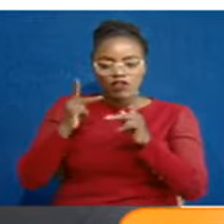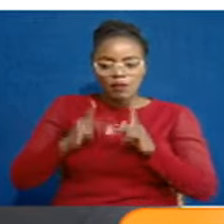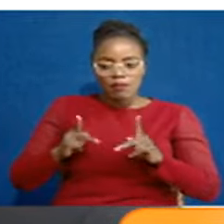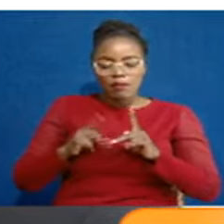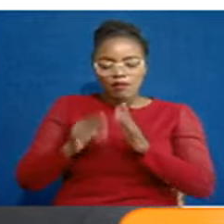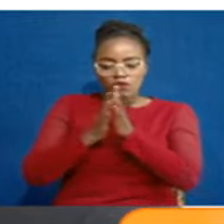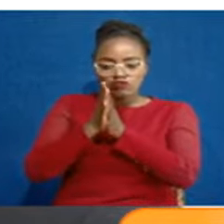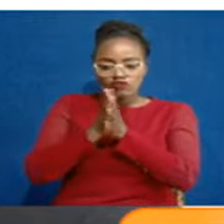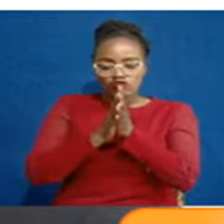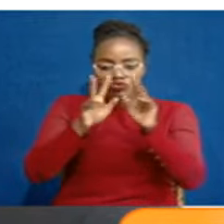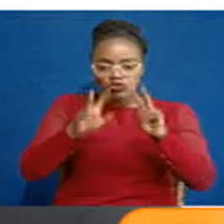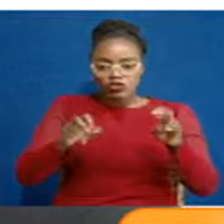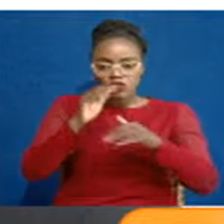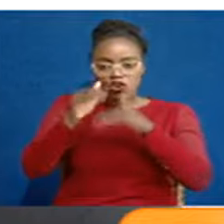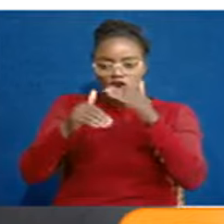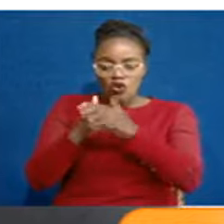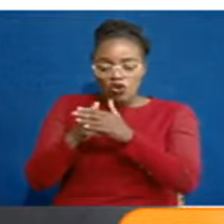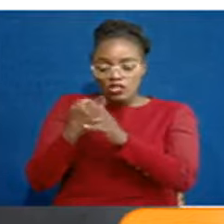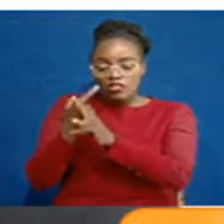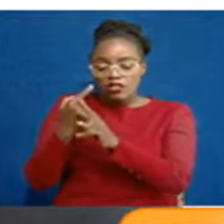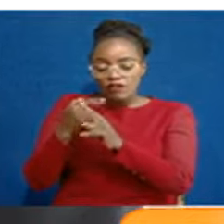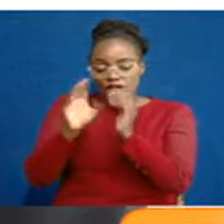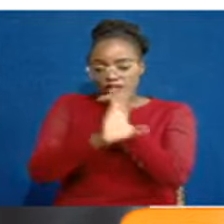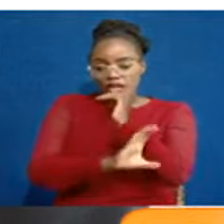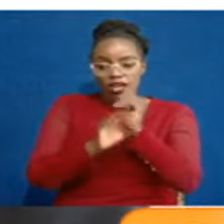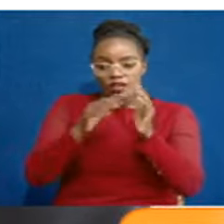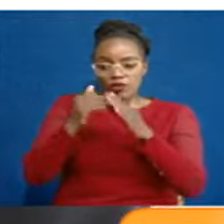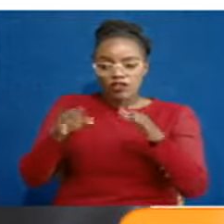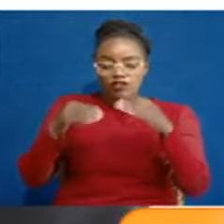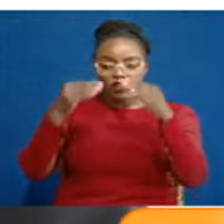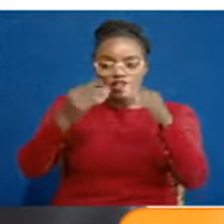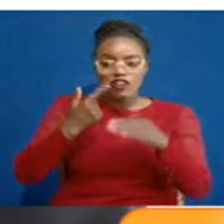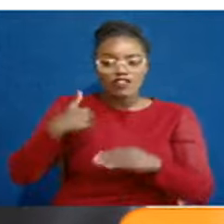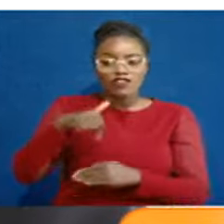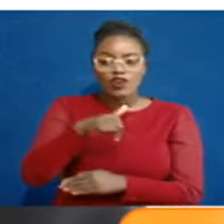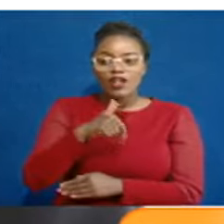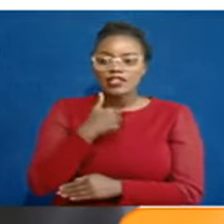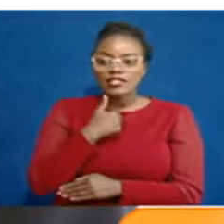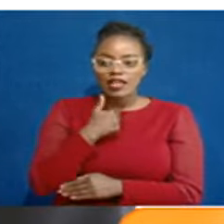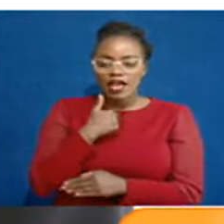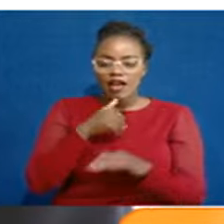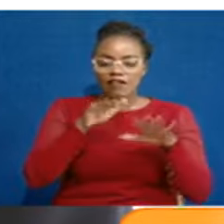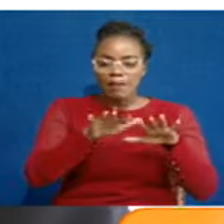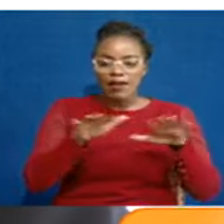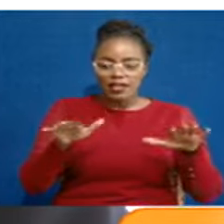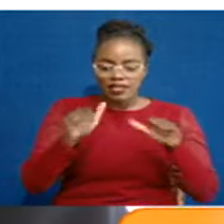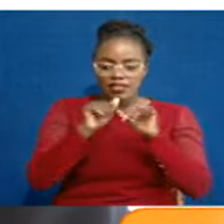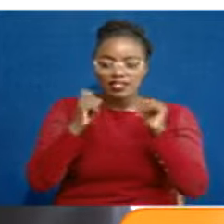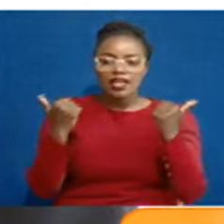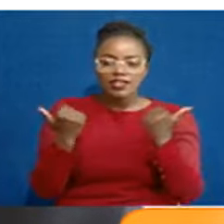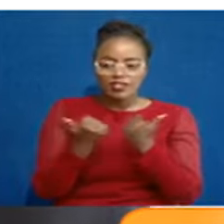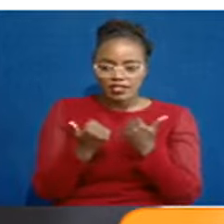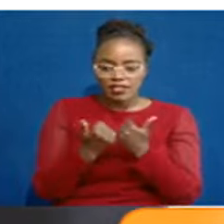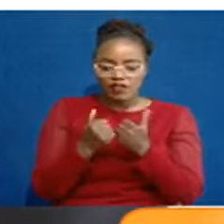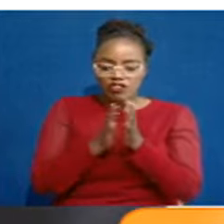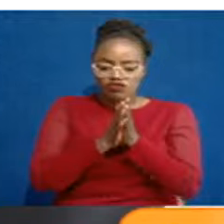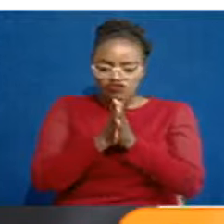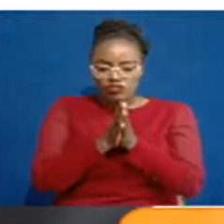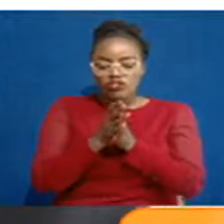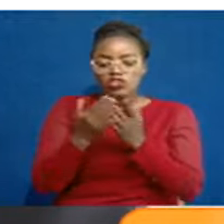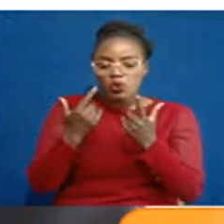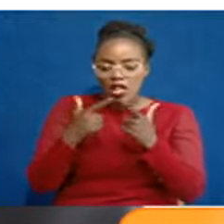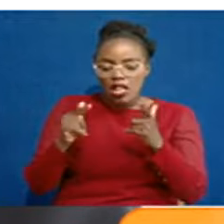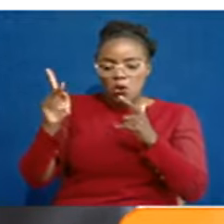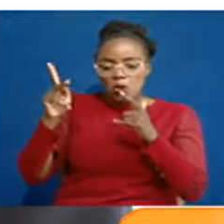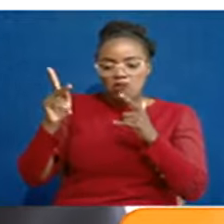explore all these magnificent countries has to offer. That for us as a marketing agency looking to get visitors come